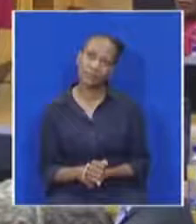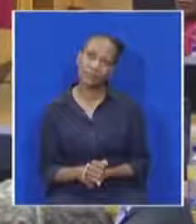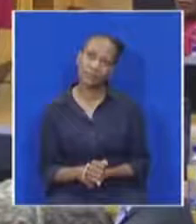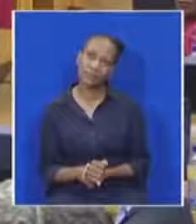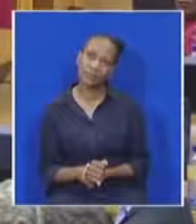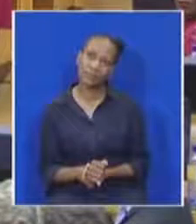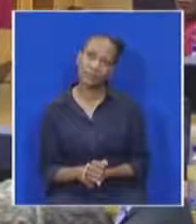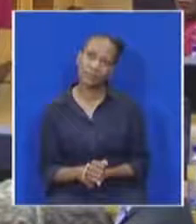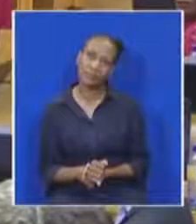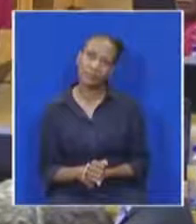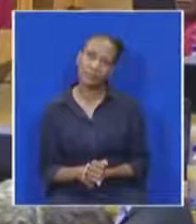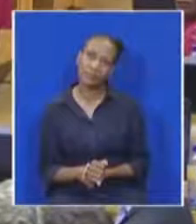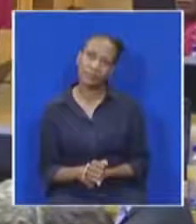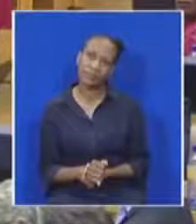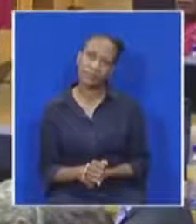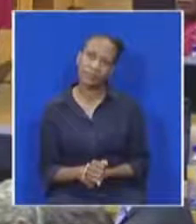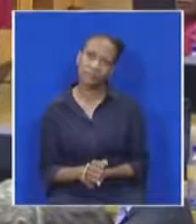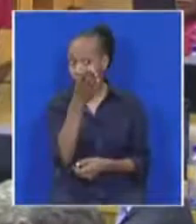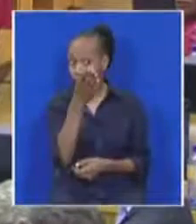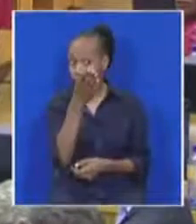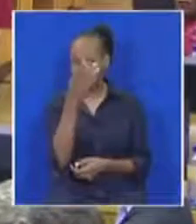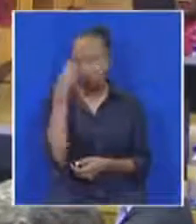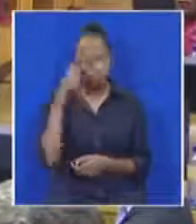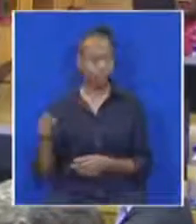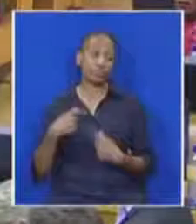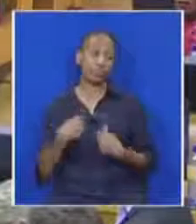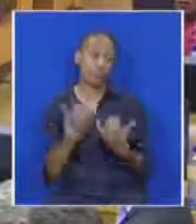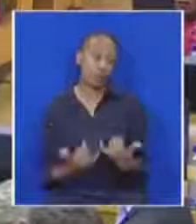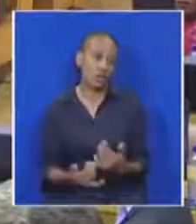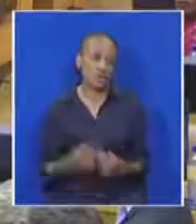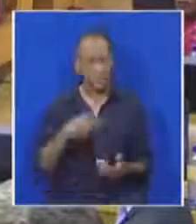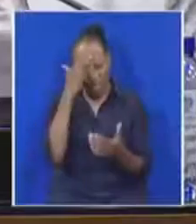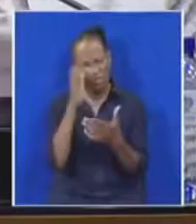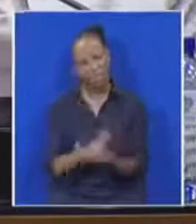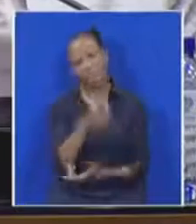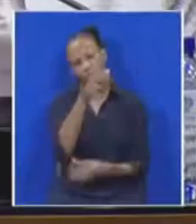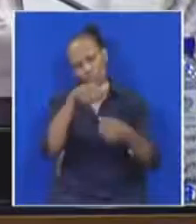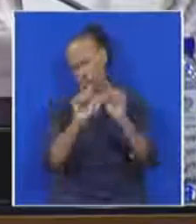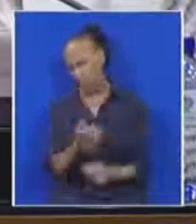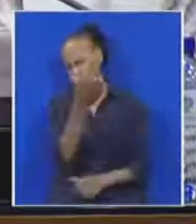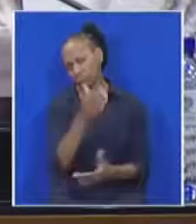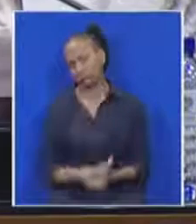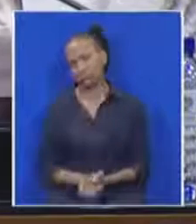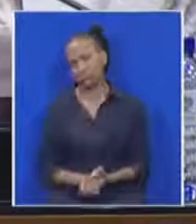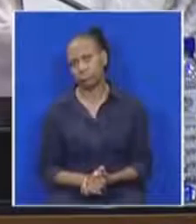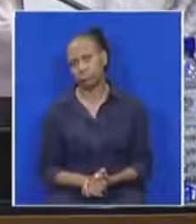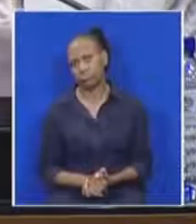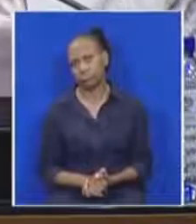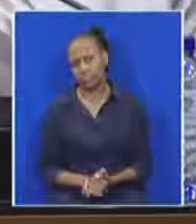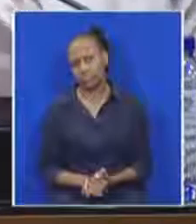ngikuthanda kanjena. Please take your seat. Honorable members, we have been patient.